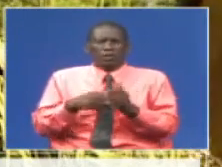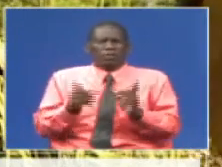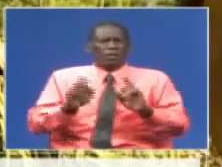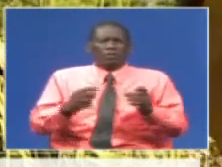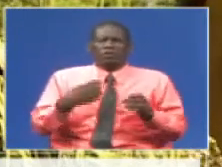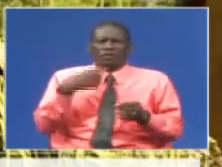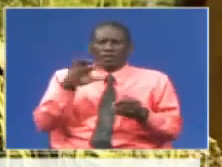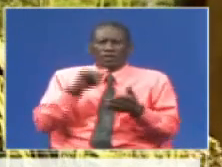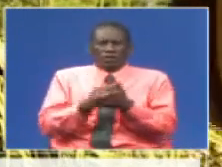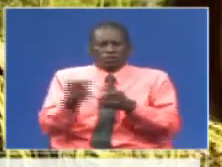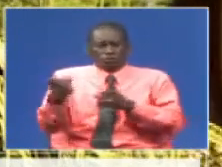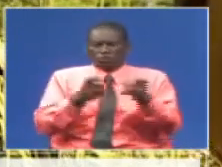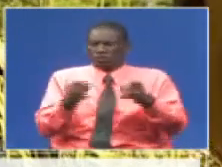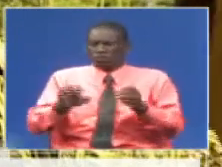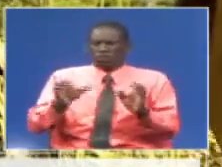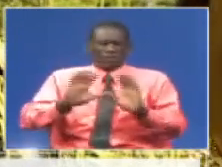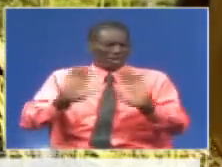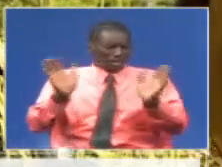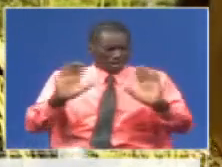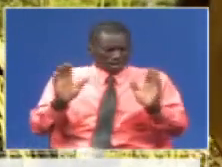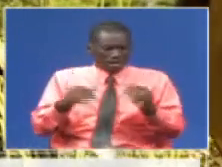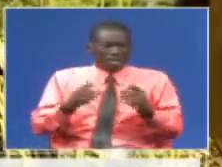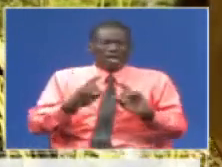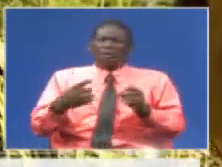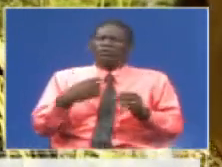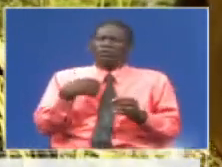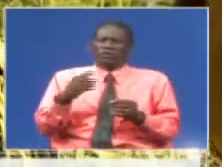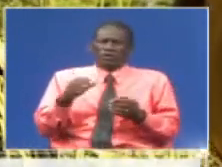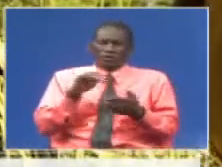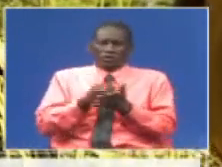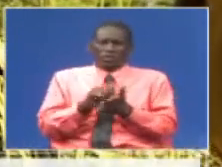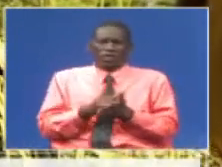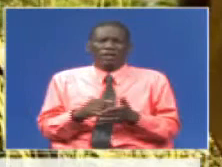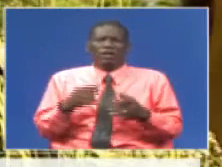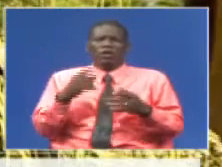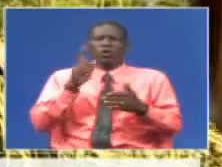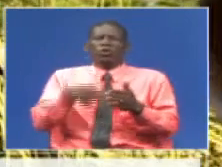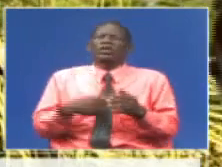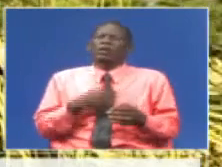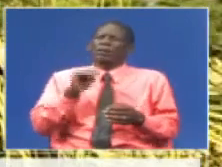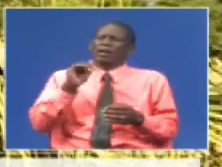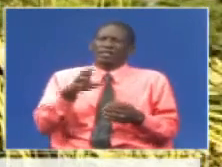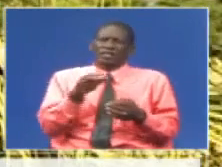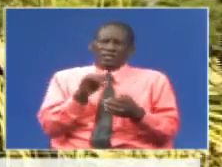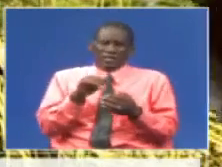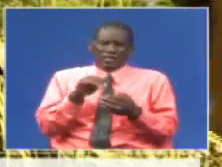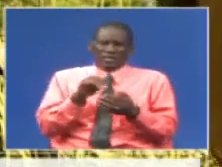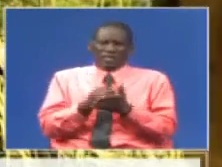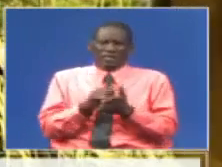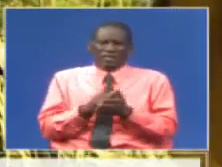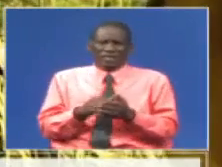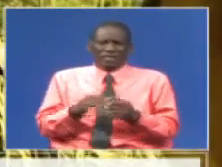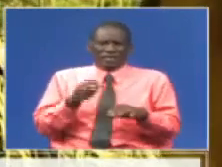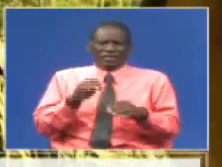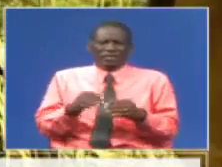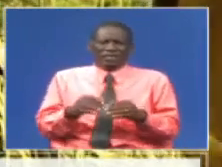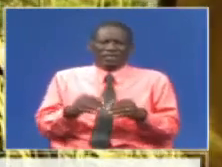for self-censorship, or I'm not calling for any of that. What I am calling is for